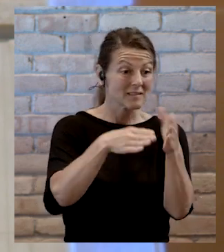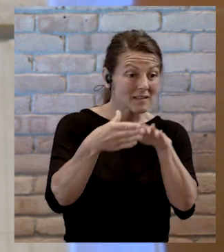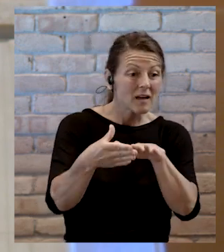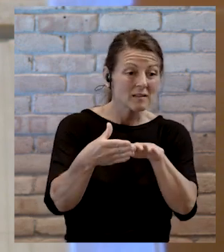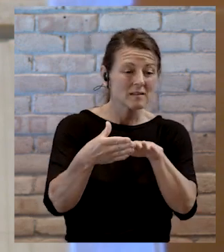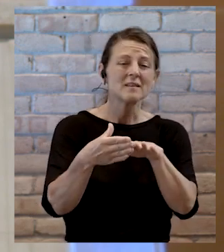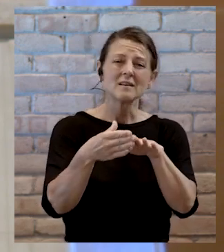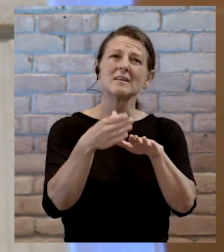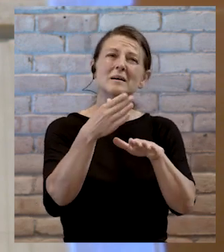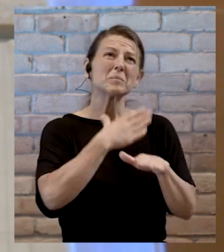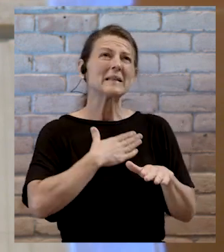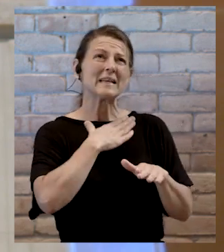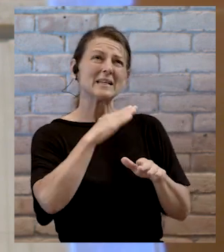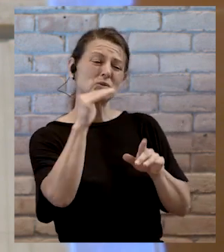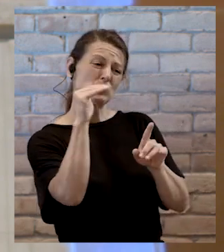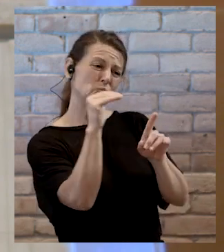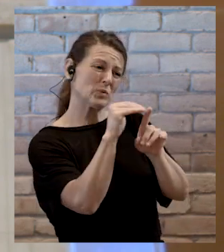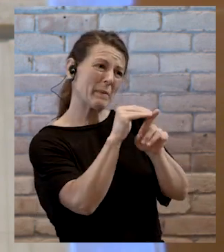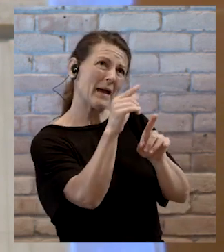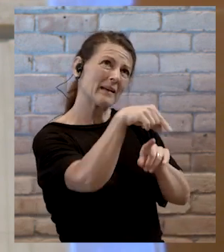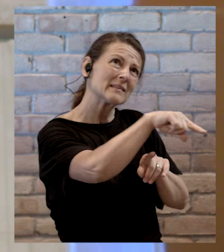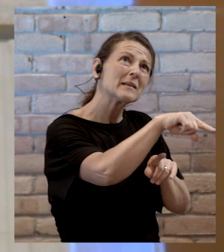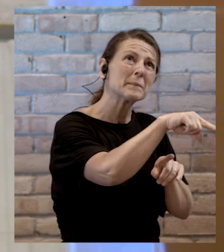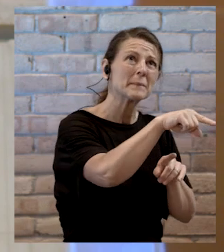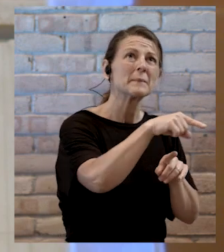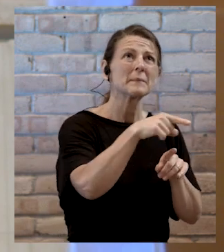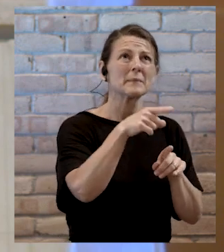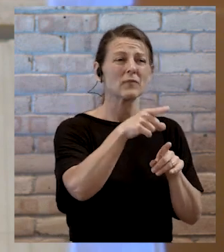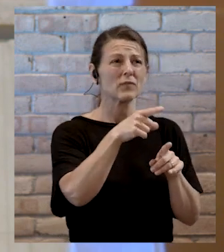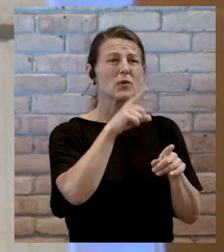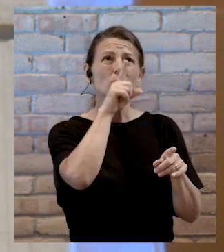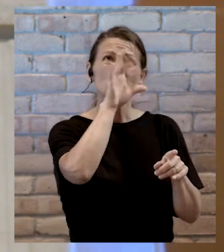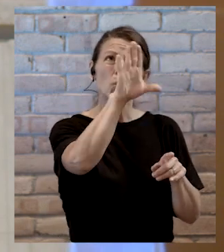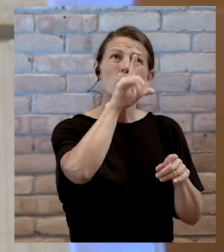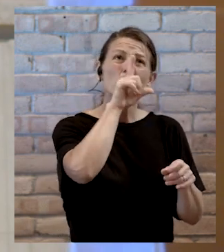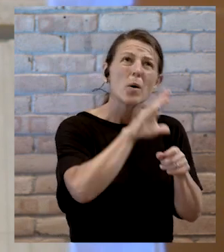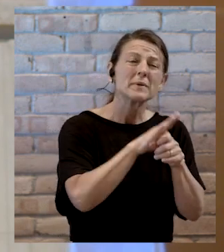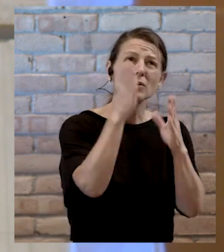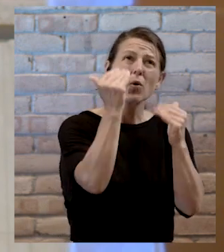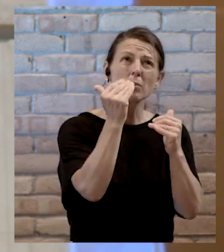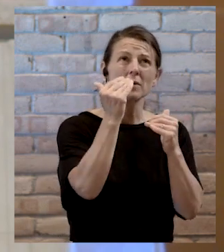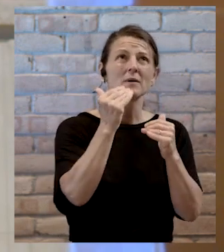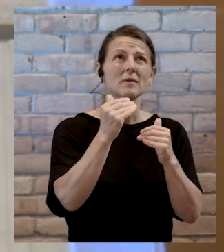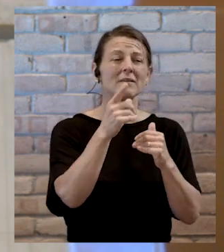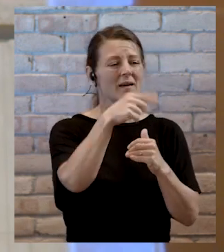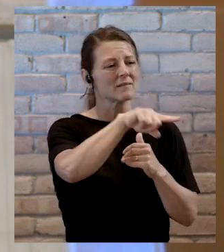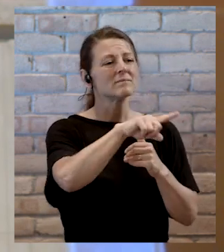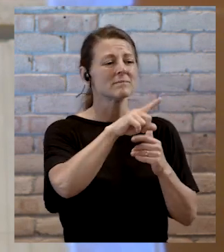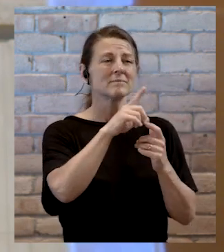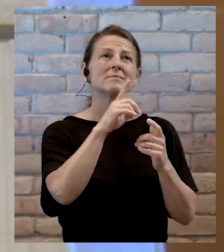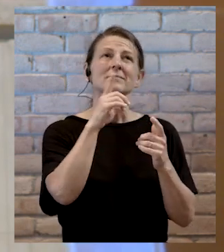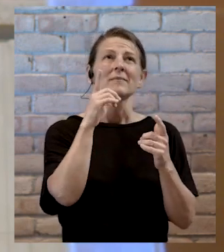hope, that they would be reminded of the reunion that awaits all who fall asleep in the faith.